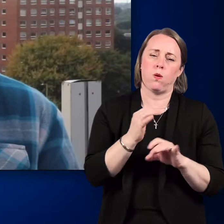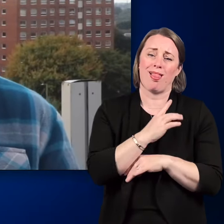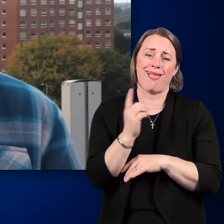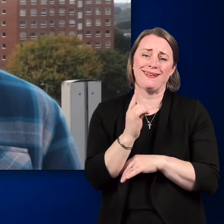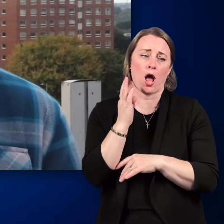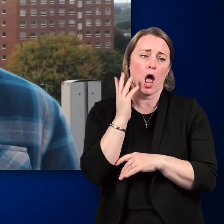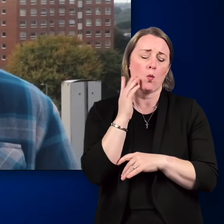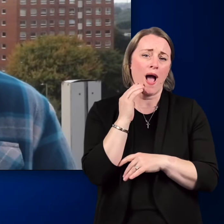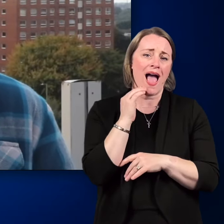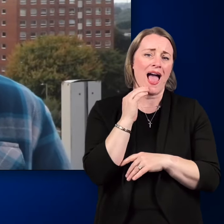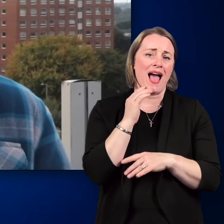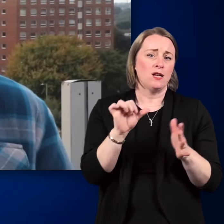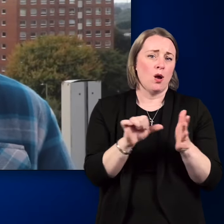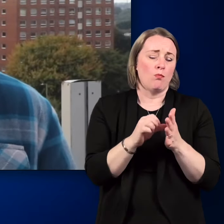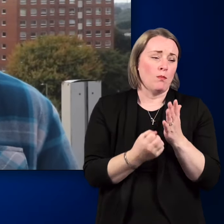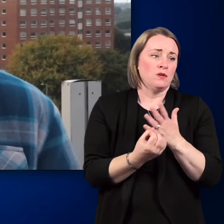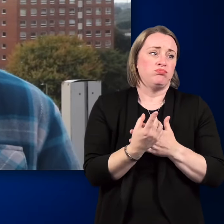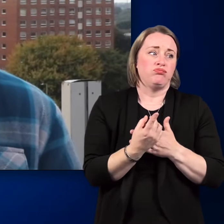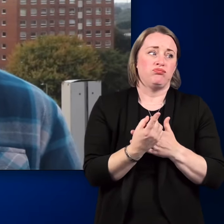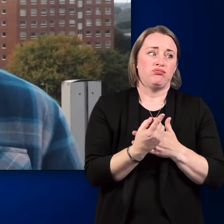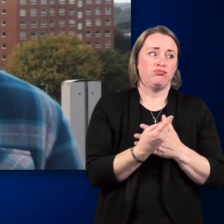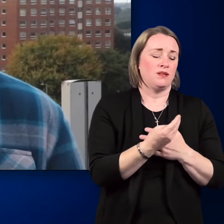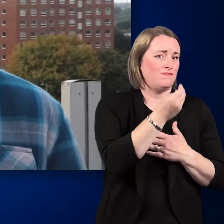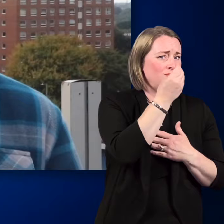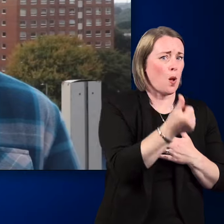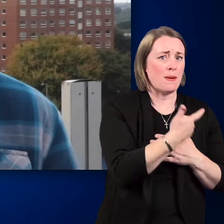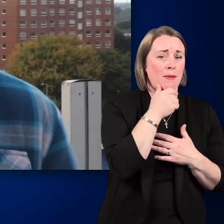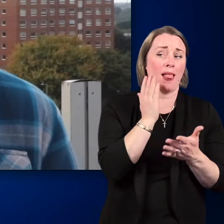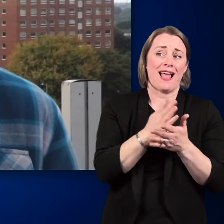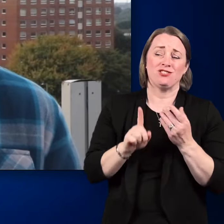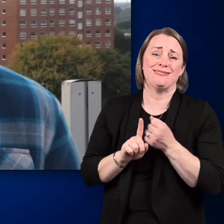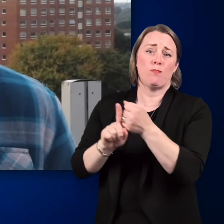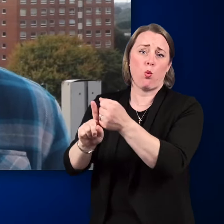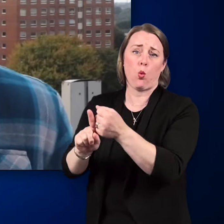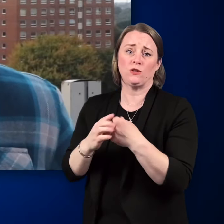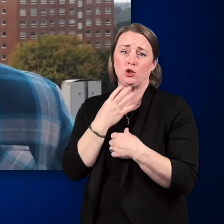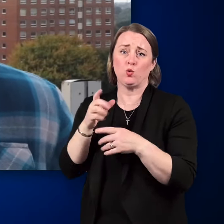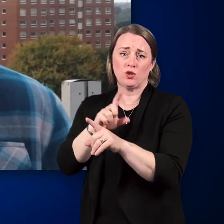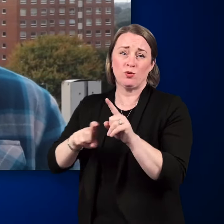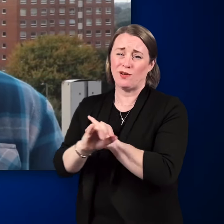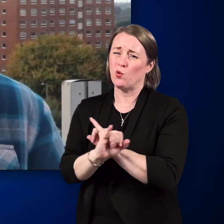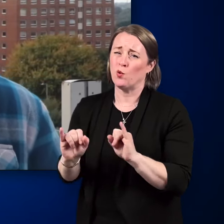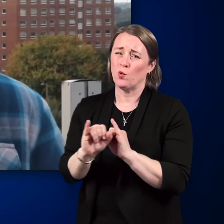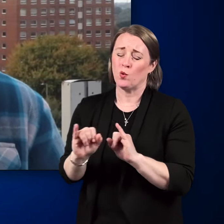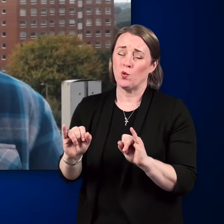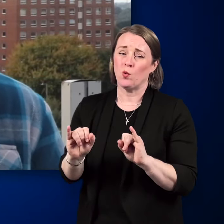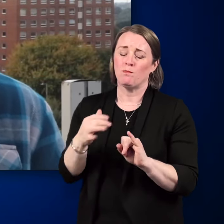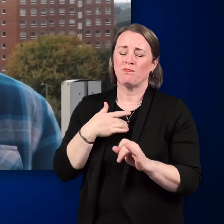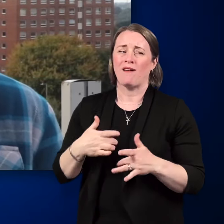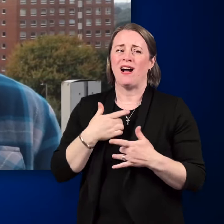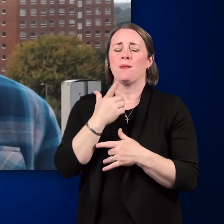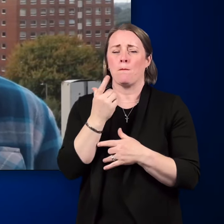few allies who came to support them when they needed it. And it just struck